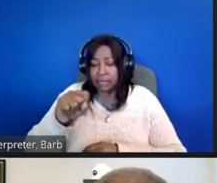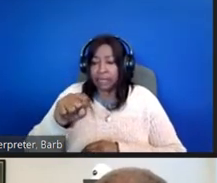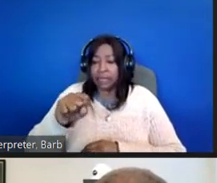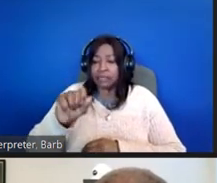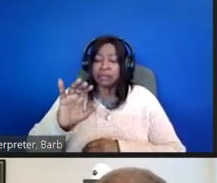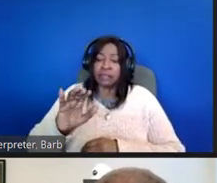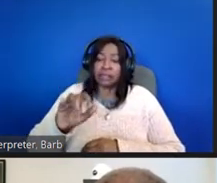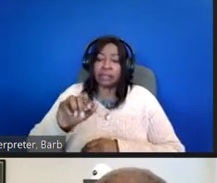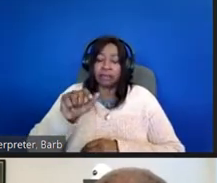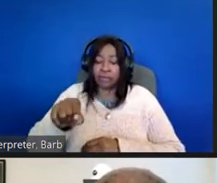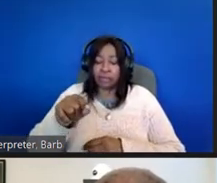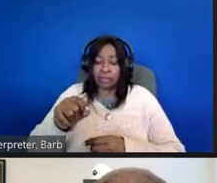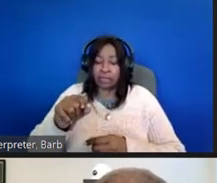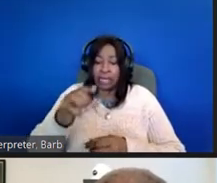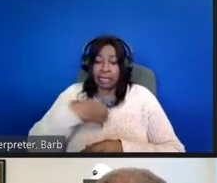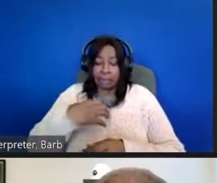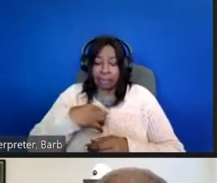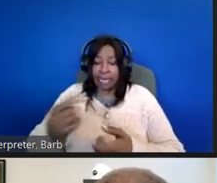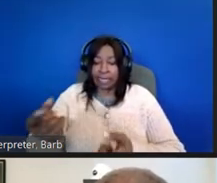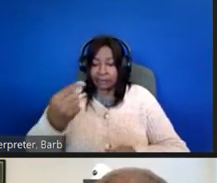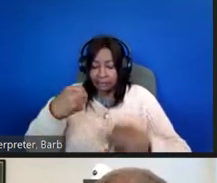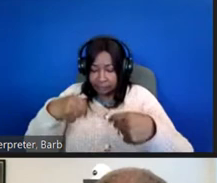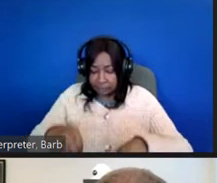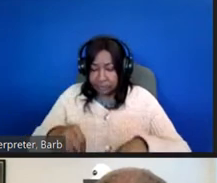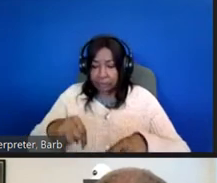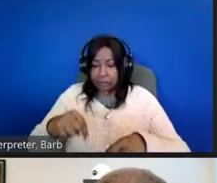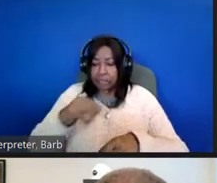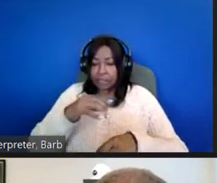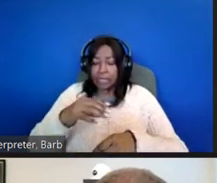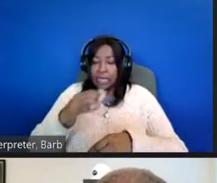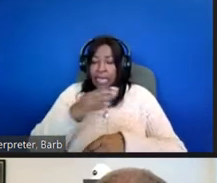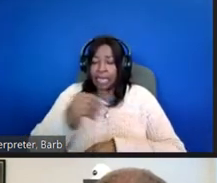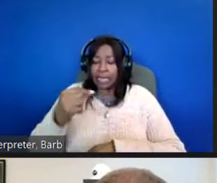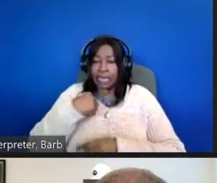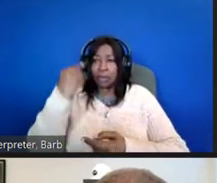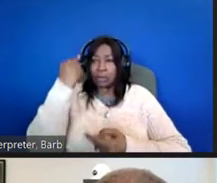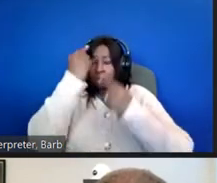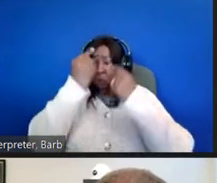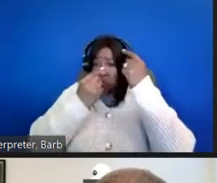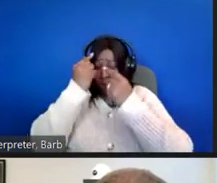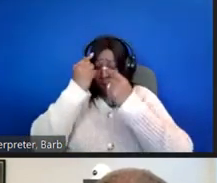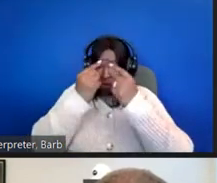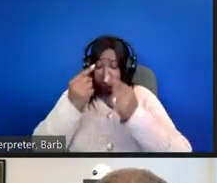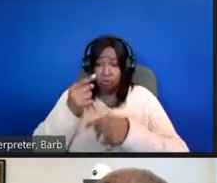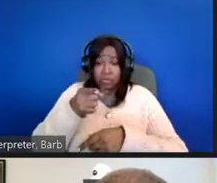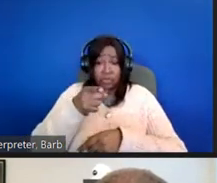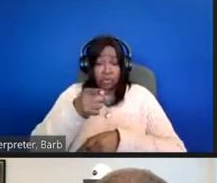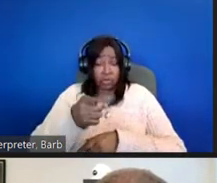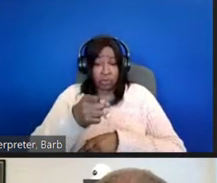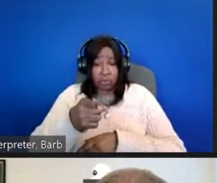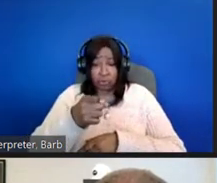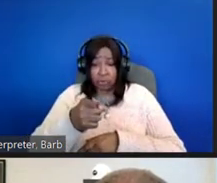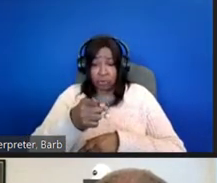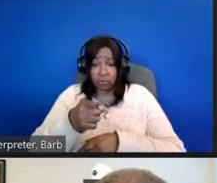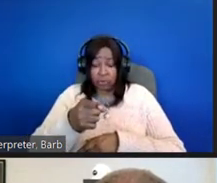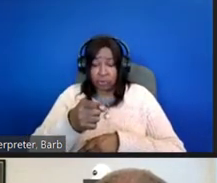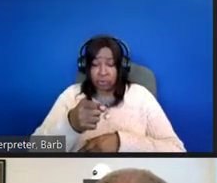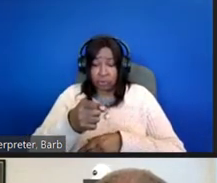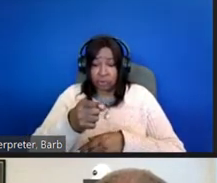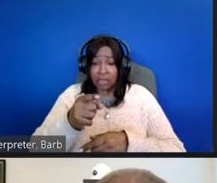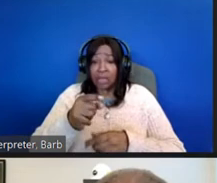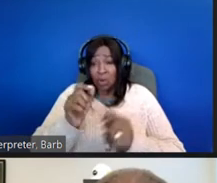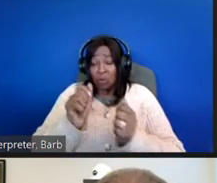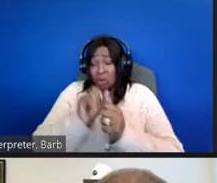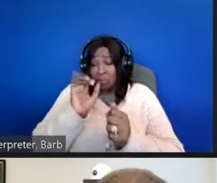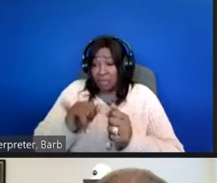complaints come in, get sent in. And I was wondering if you have some sort of idea if there have been. Yeah, with that many people, I mean,